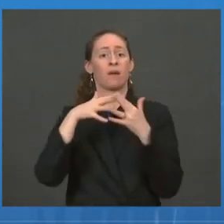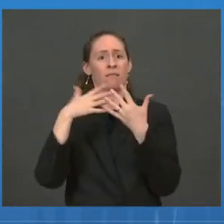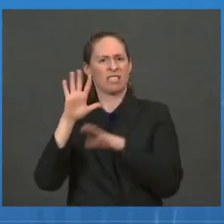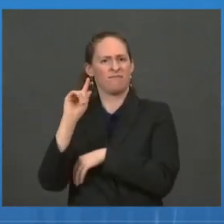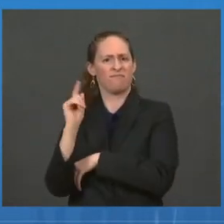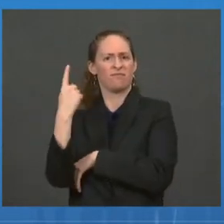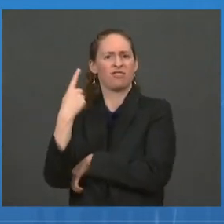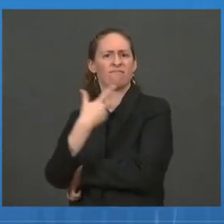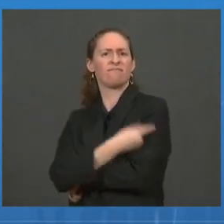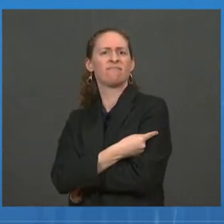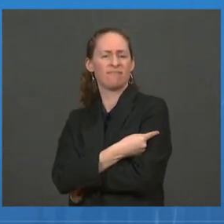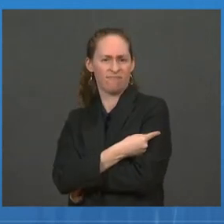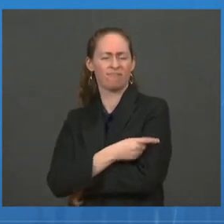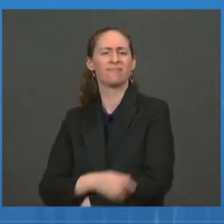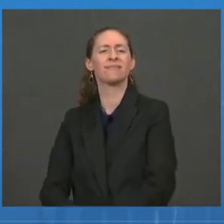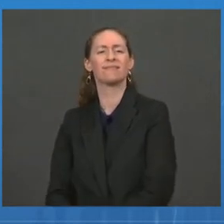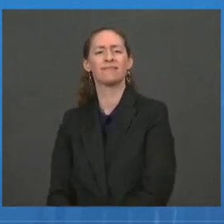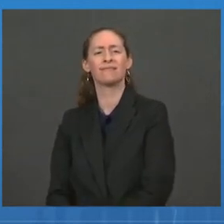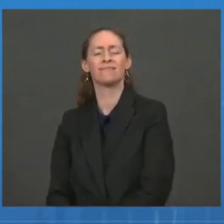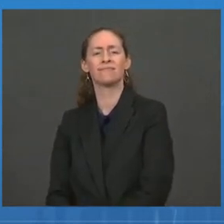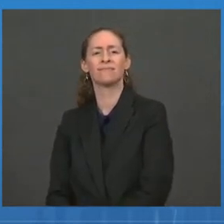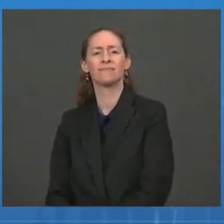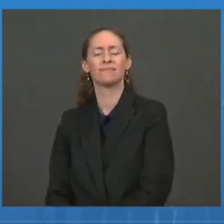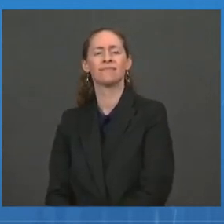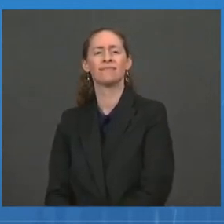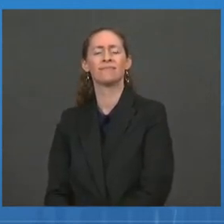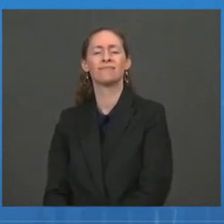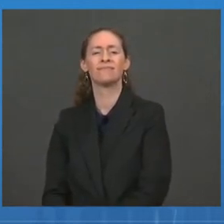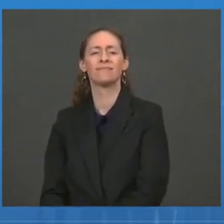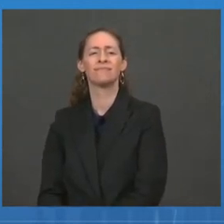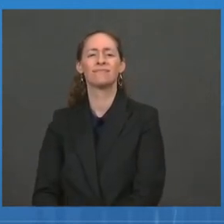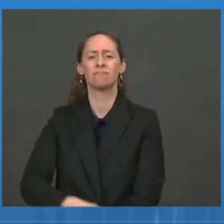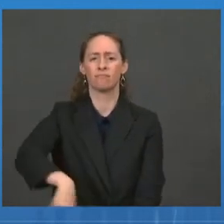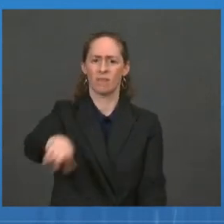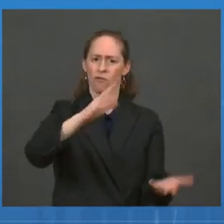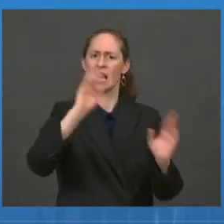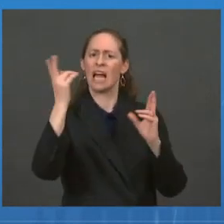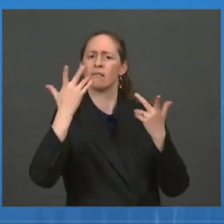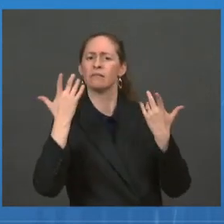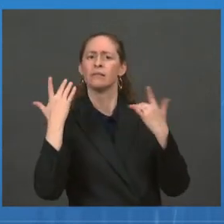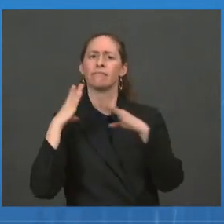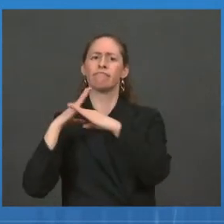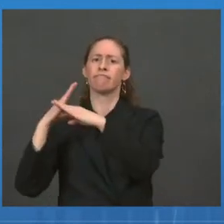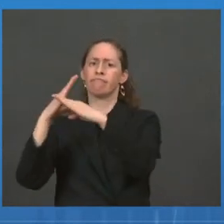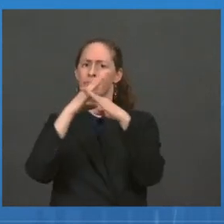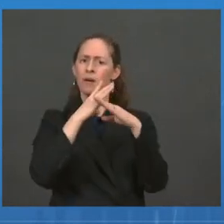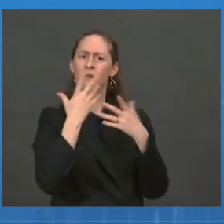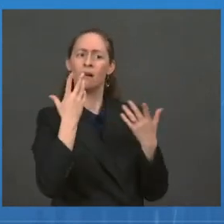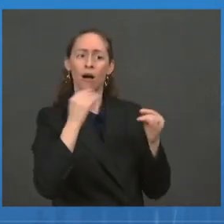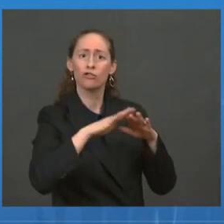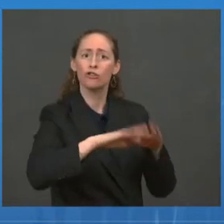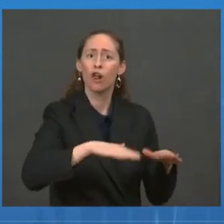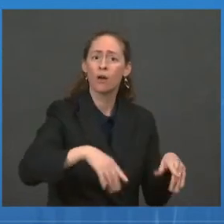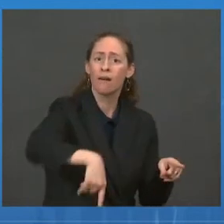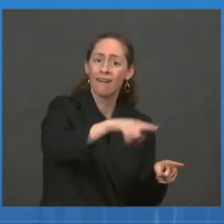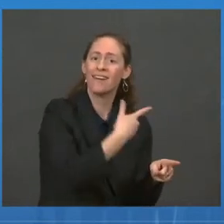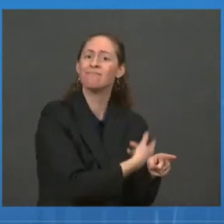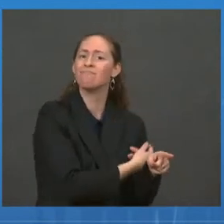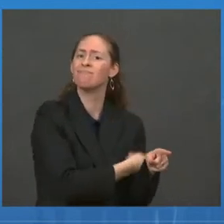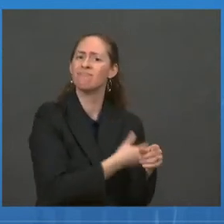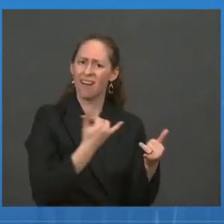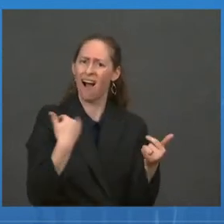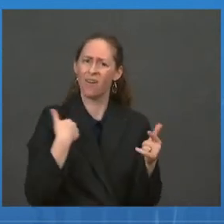children getting vaccinated each day and importantly we have boosters available to all adults for